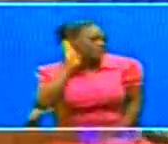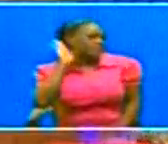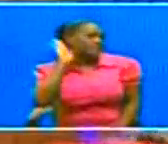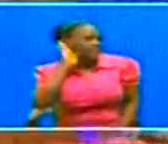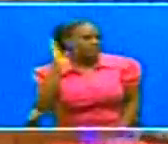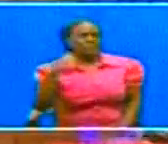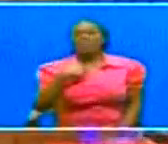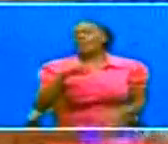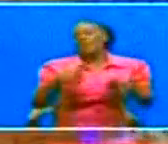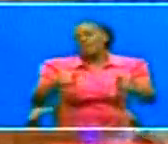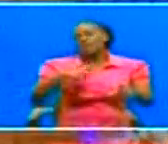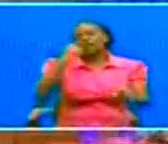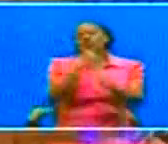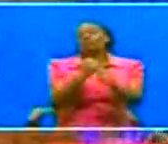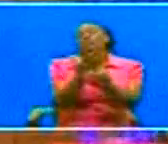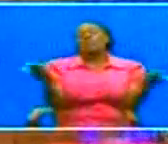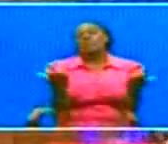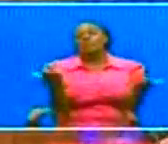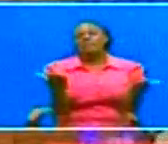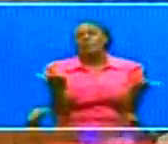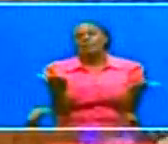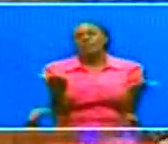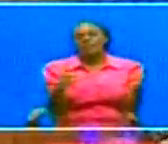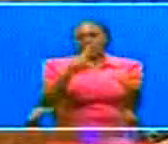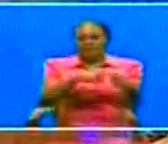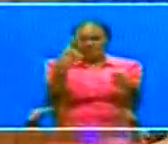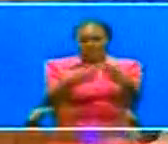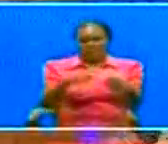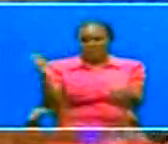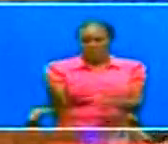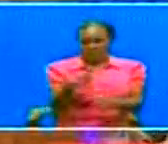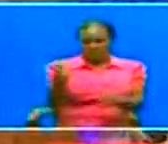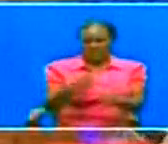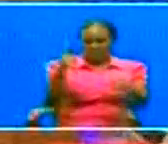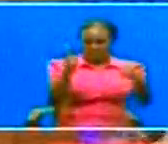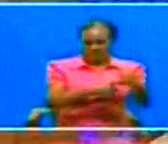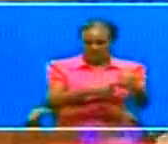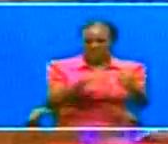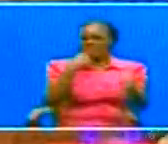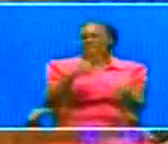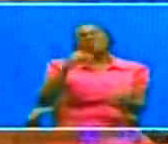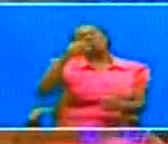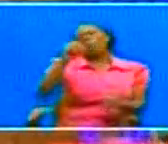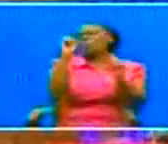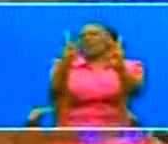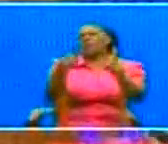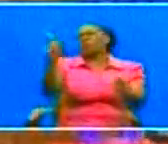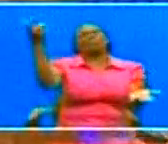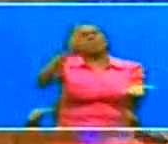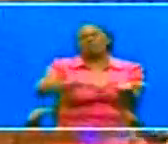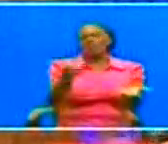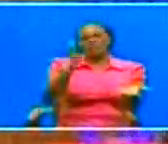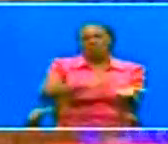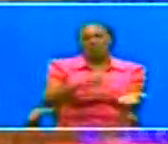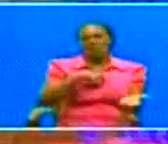sing, please let me do something, please do something with me. And then after 6 months, he goes, fine, go record something. I'm like, but you have a studio. But he made me